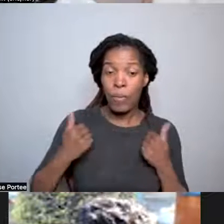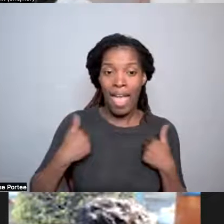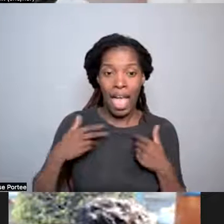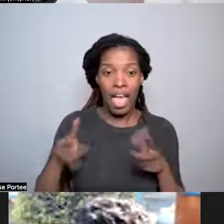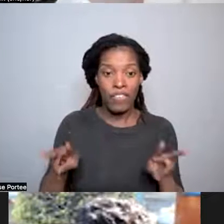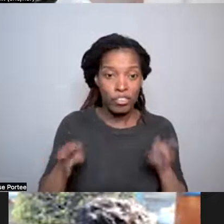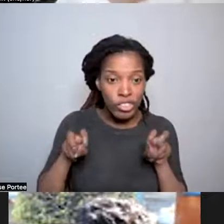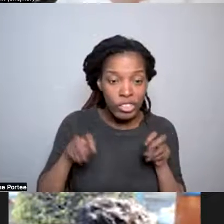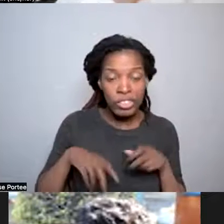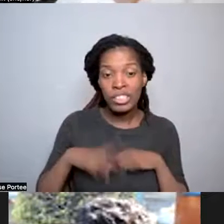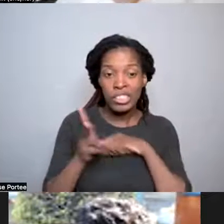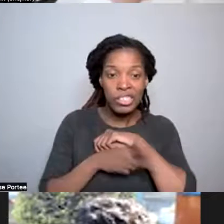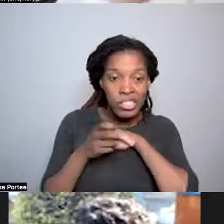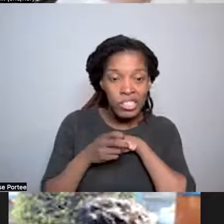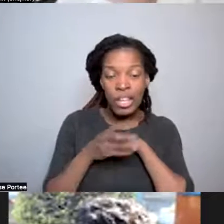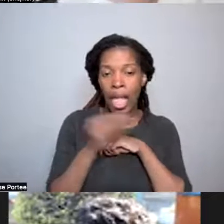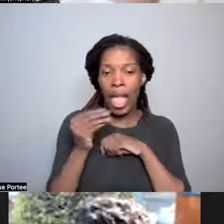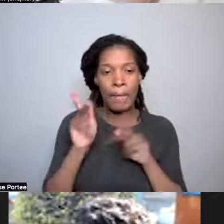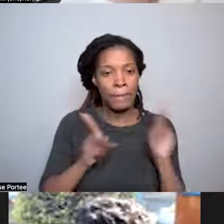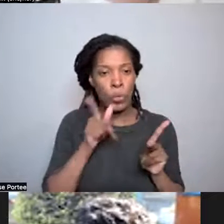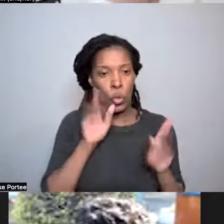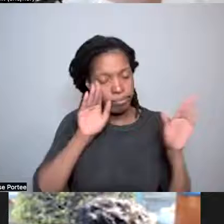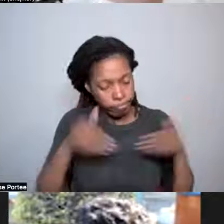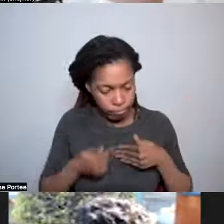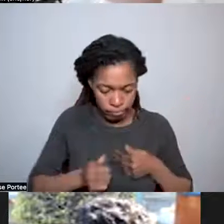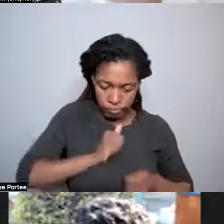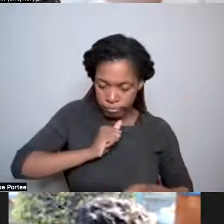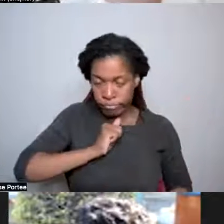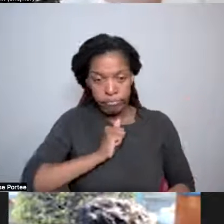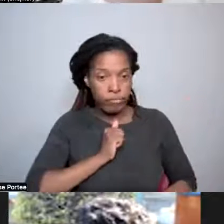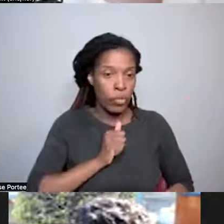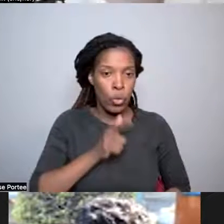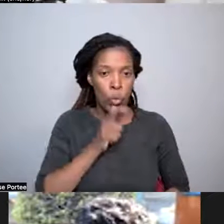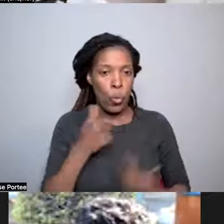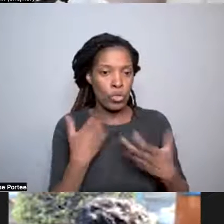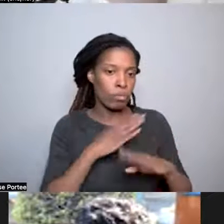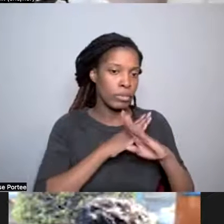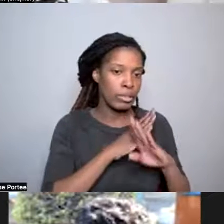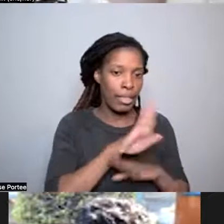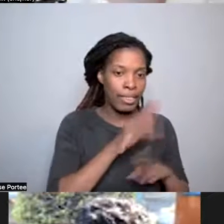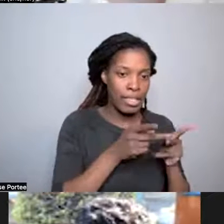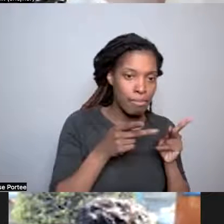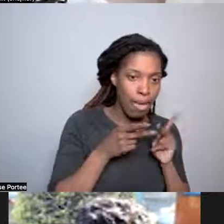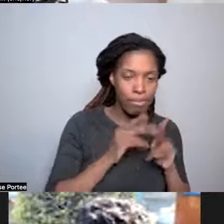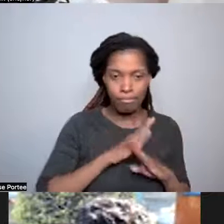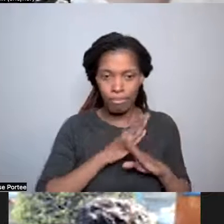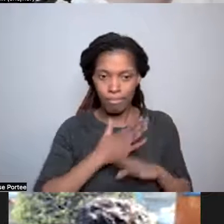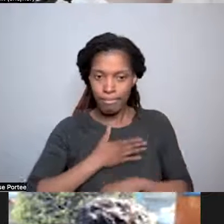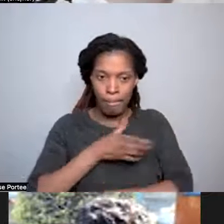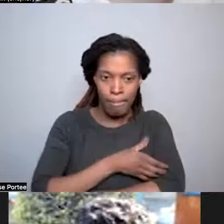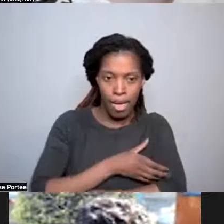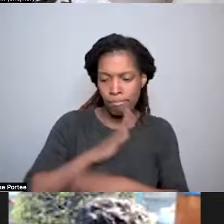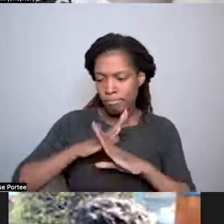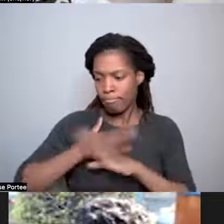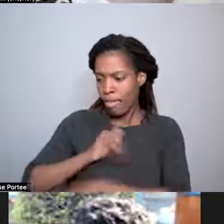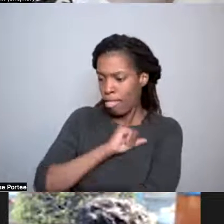will always be self-serving people out there who are going to want to protect their space and their power and their authority,